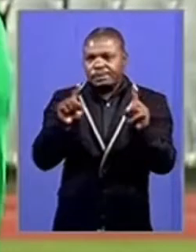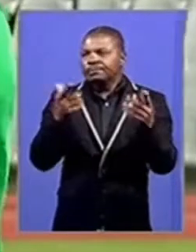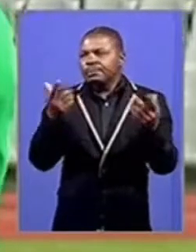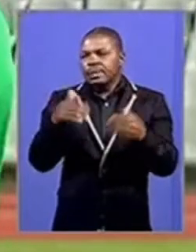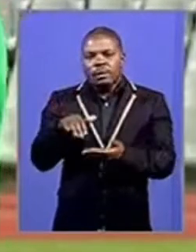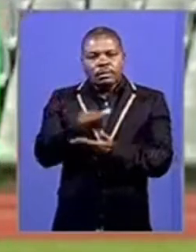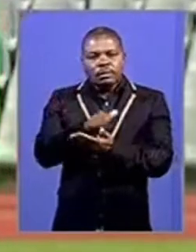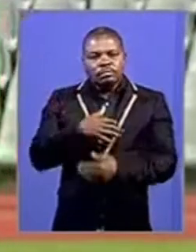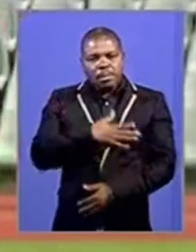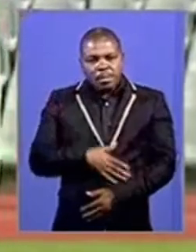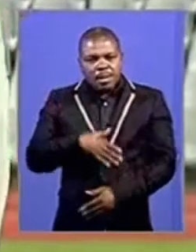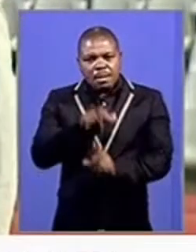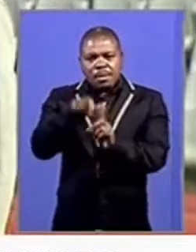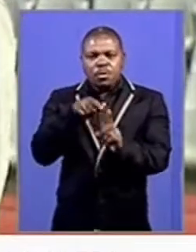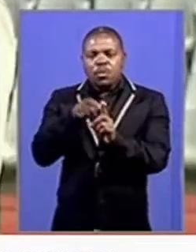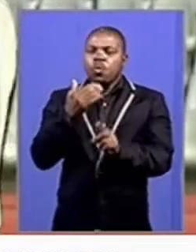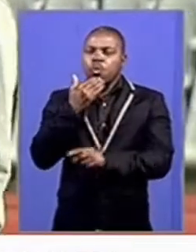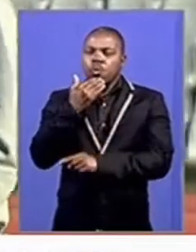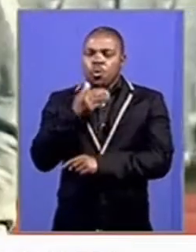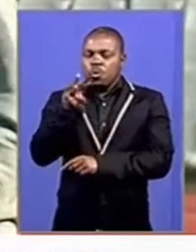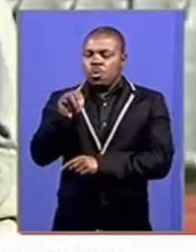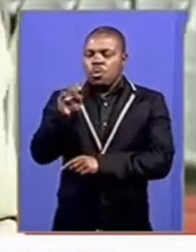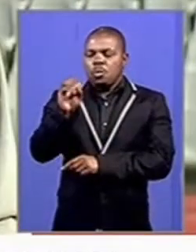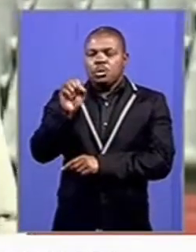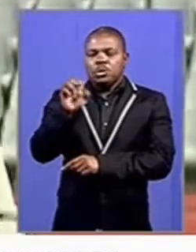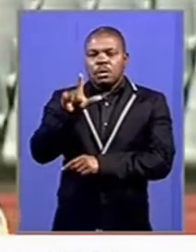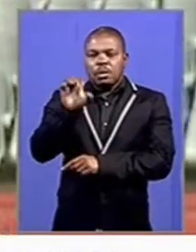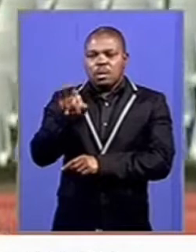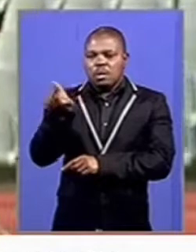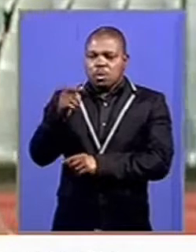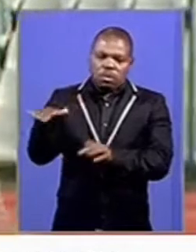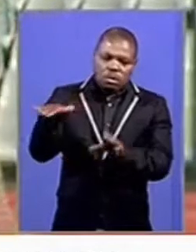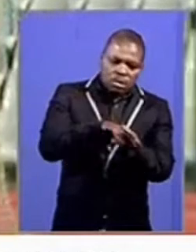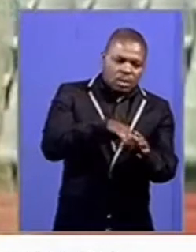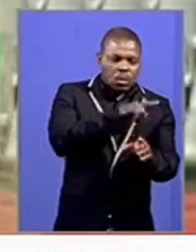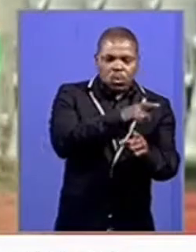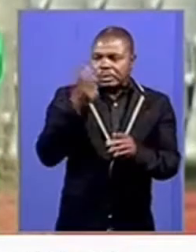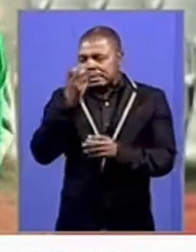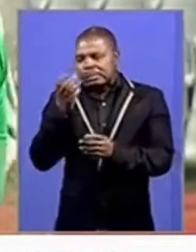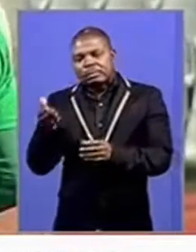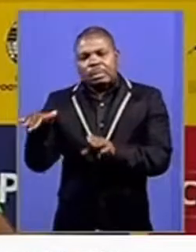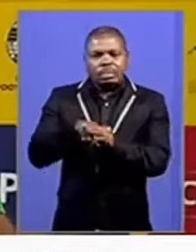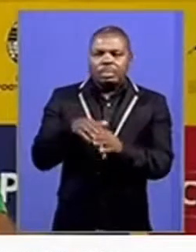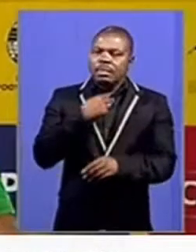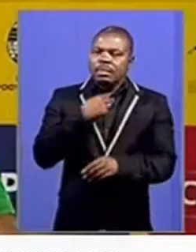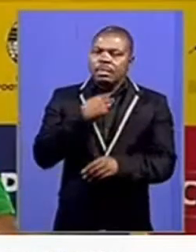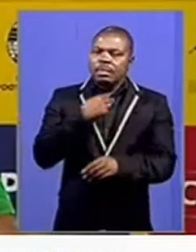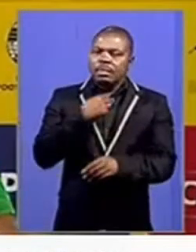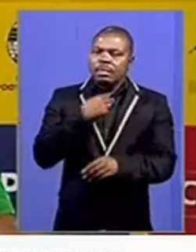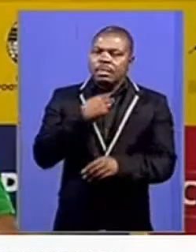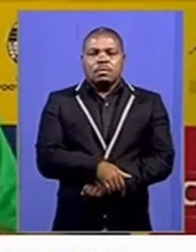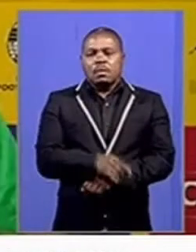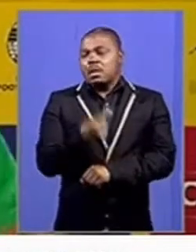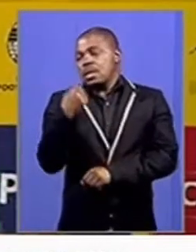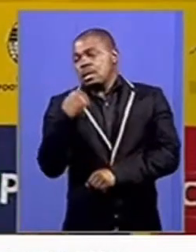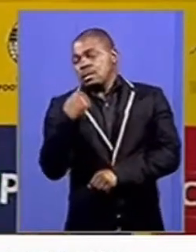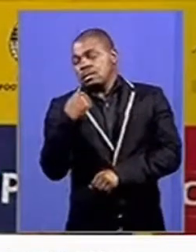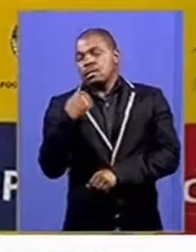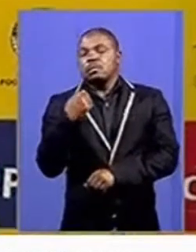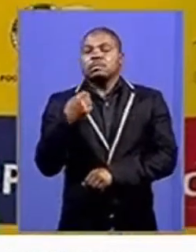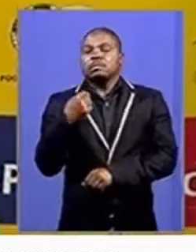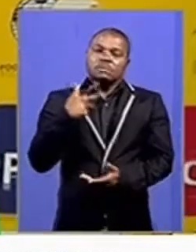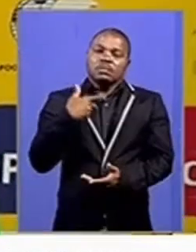ka gare wa Pirates Goodman Mosele yo e lego karolo ya sehlopha. Yesterday I was